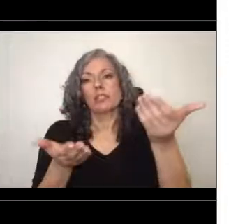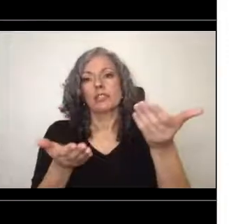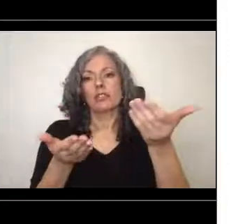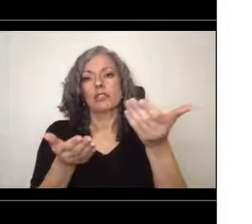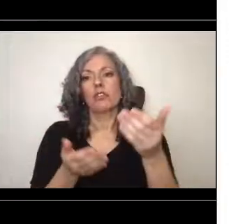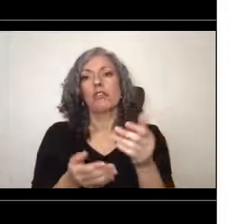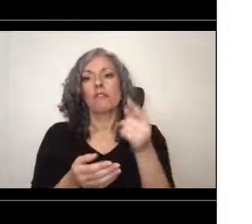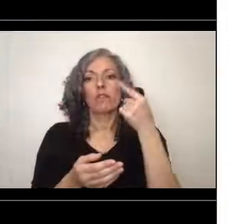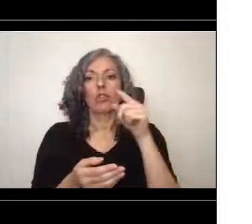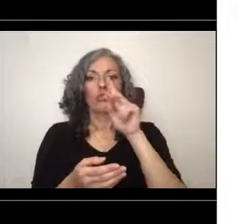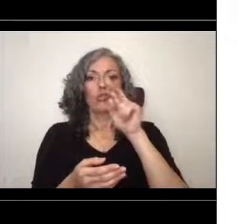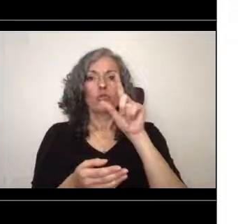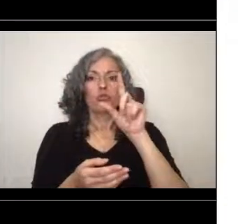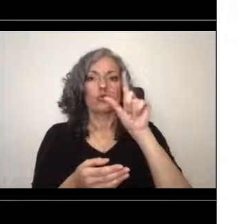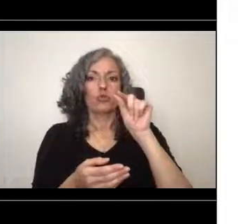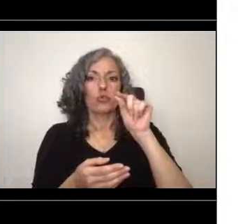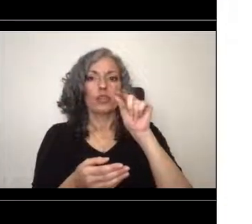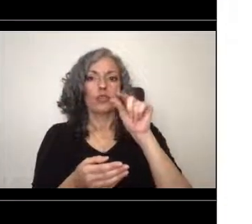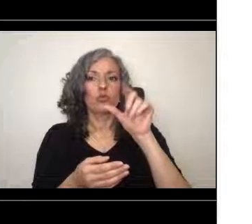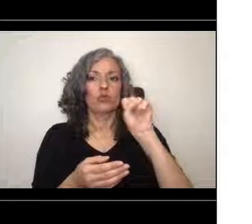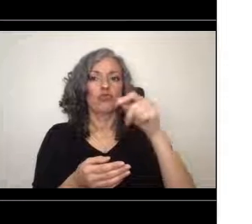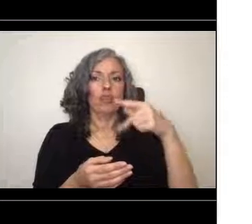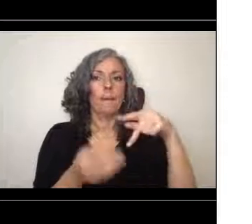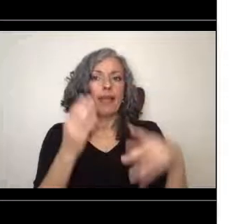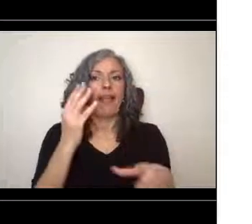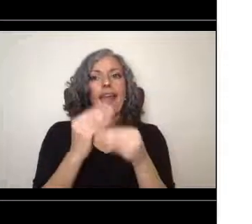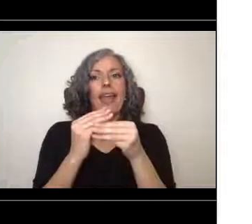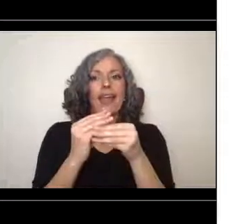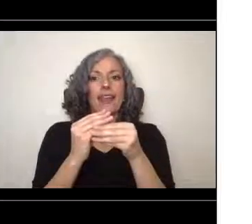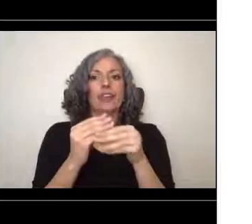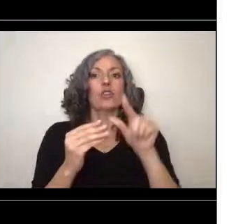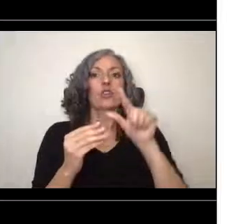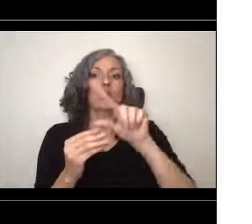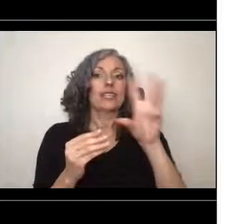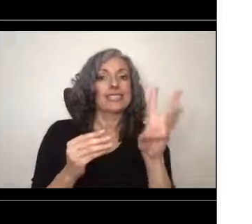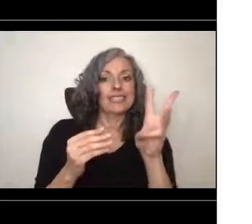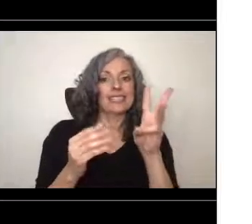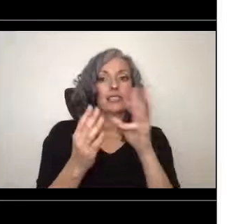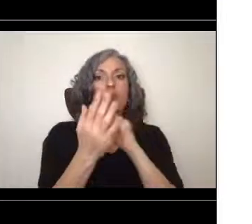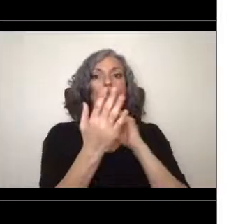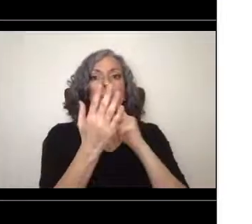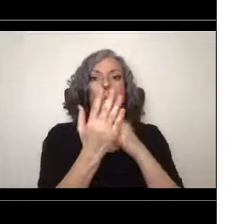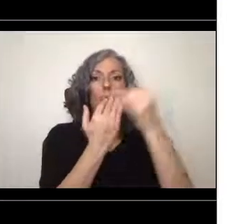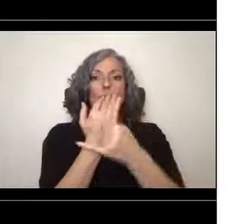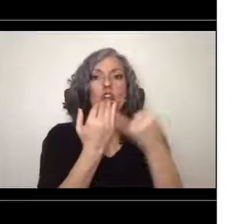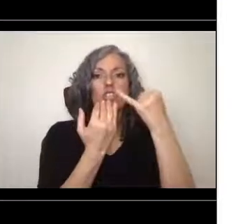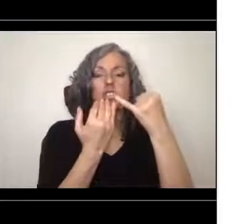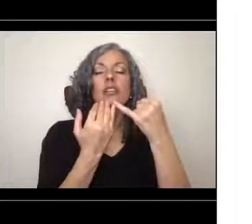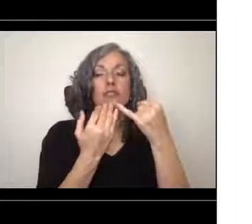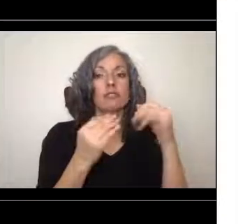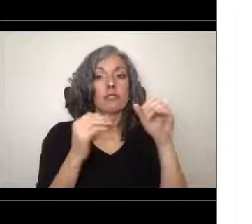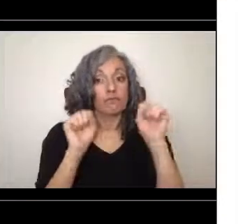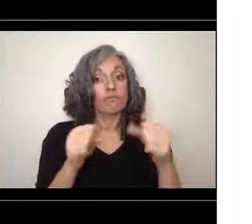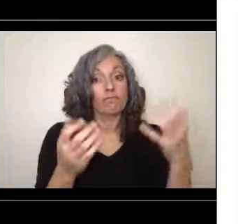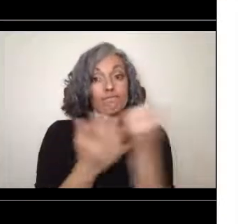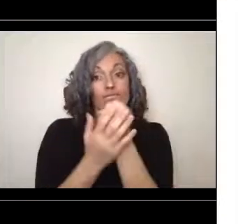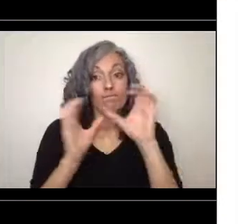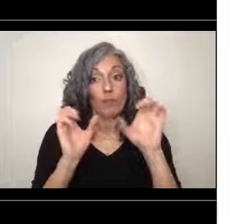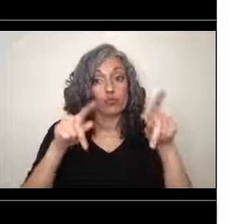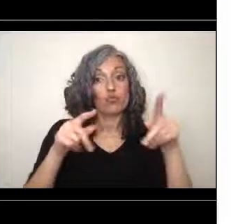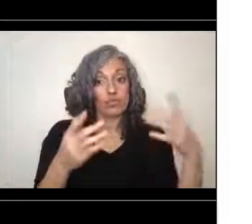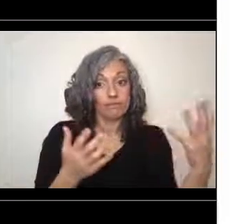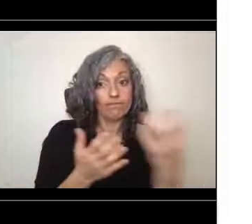22 shop to add 26 projects. This is an opportunity for us to take advantage of the increase in federal funding